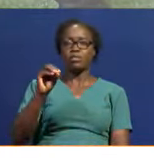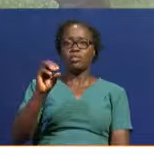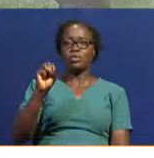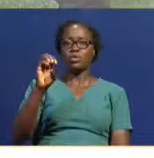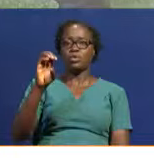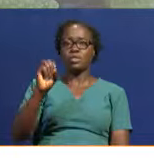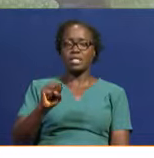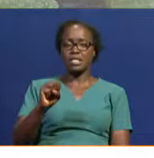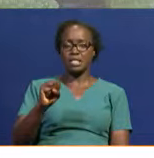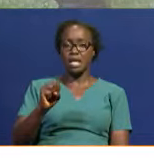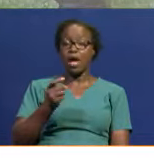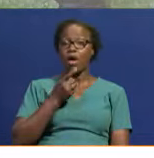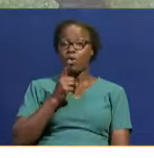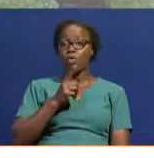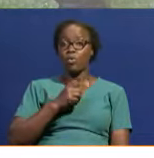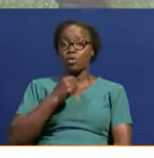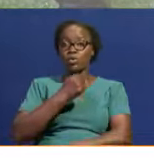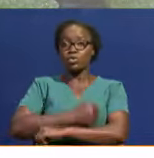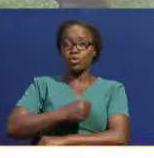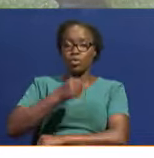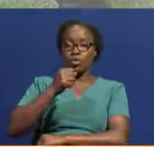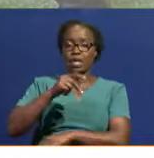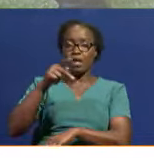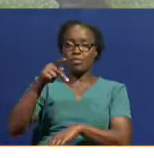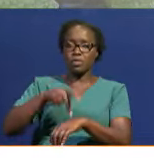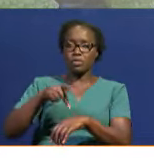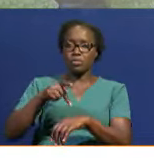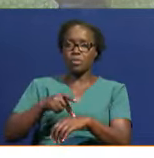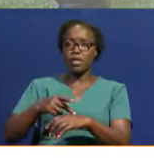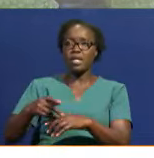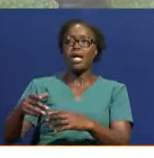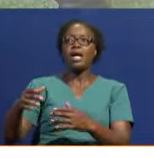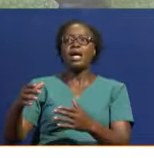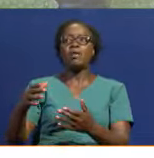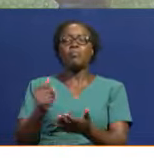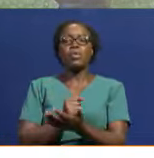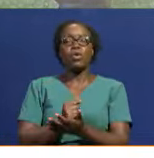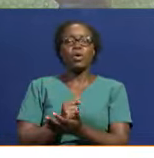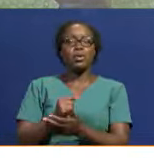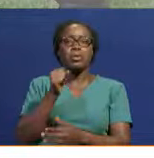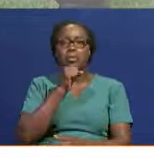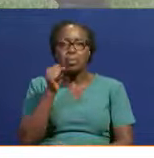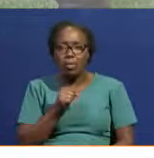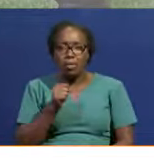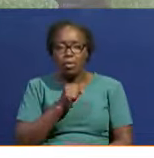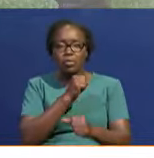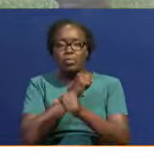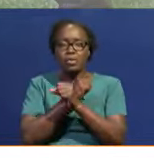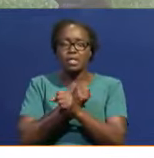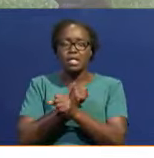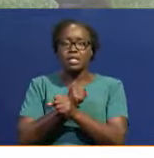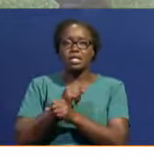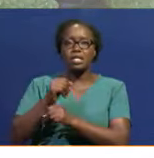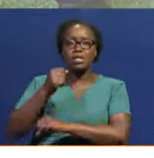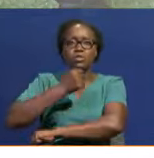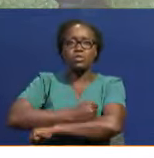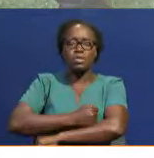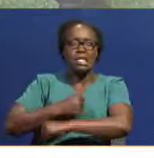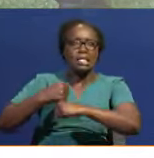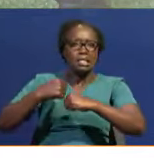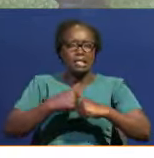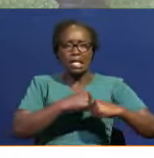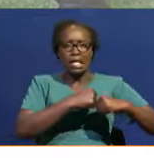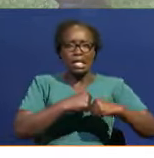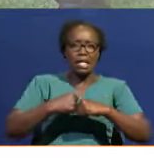Lilian has cautioned school heads against employing elderly guards to guard the schools, citing they faced a lot of challenges